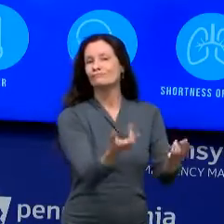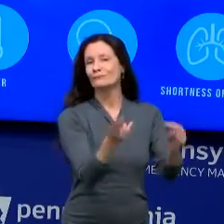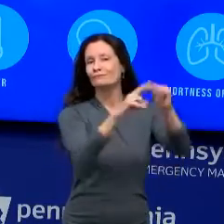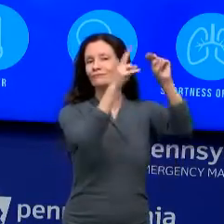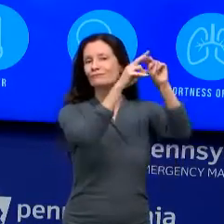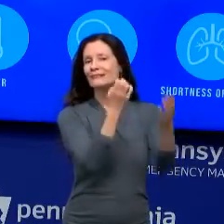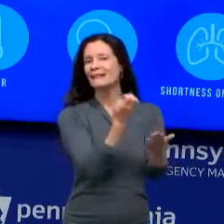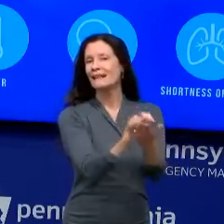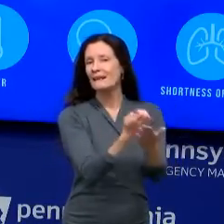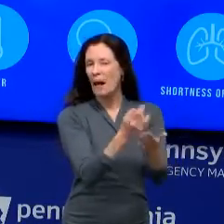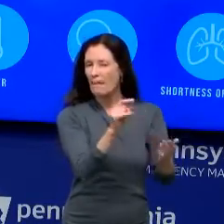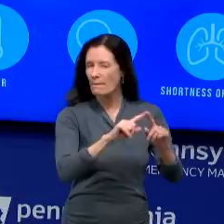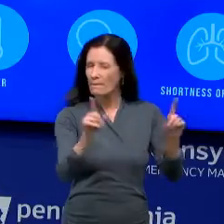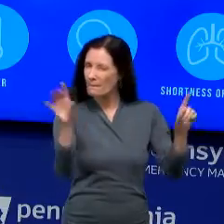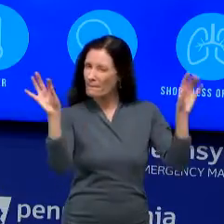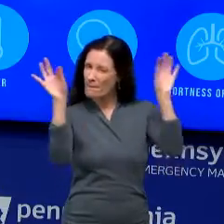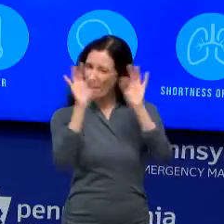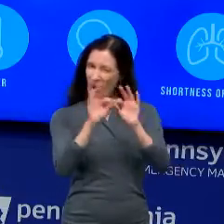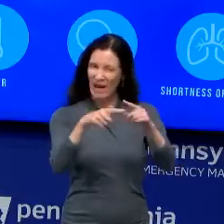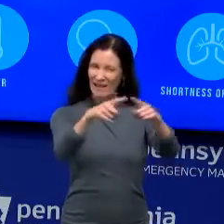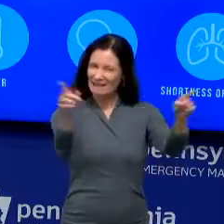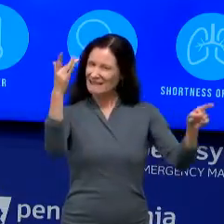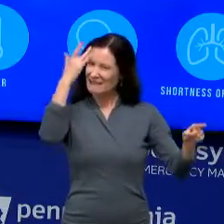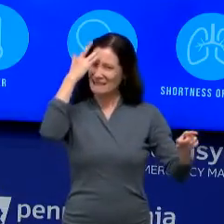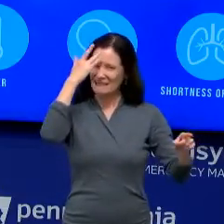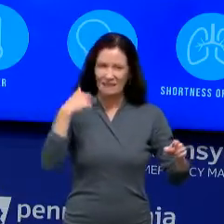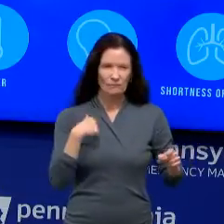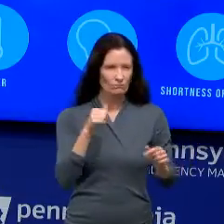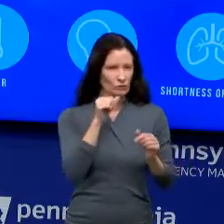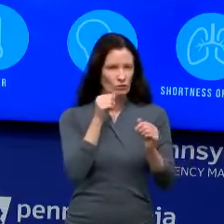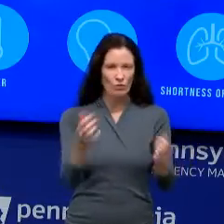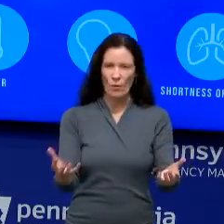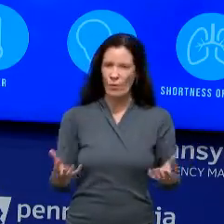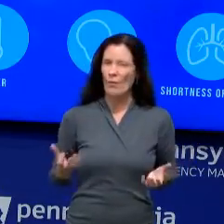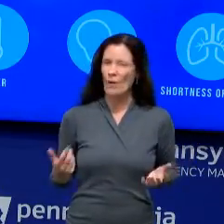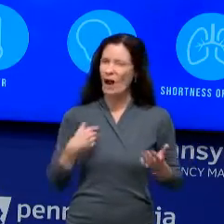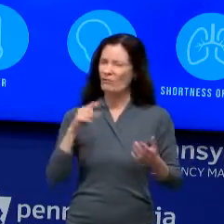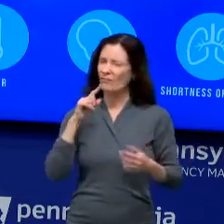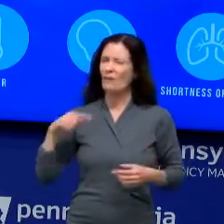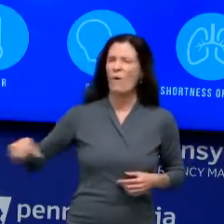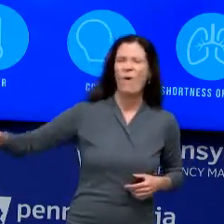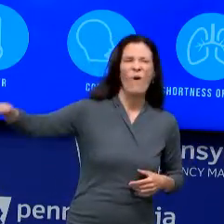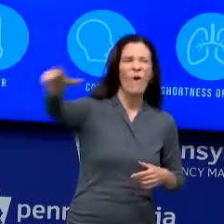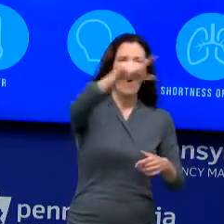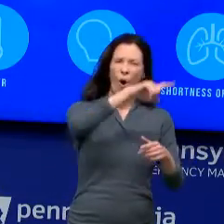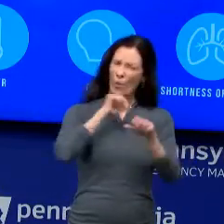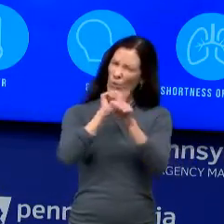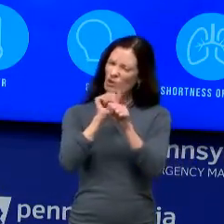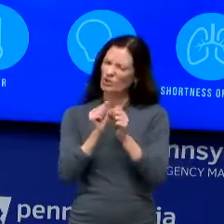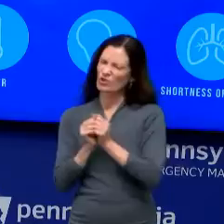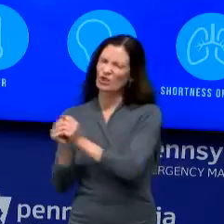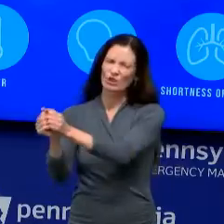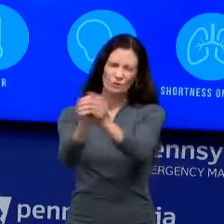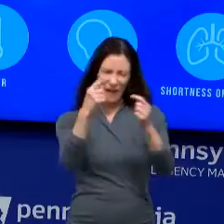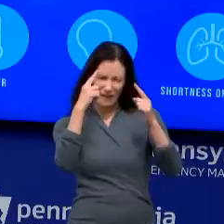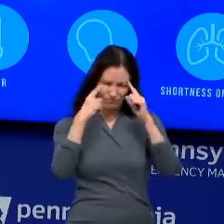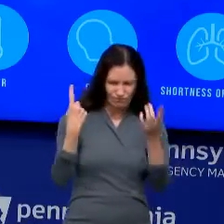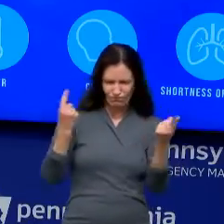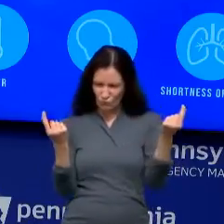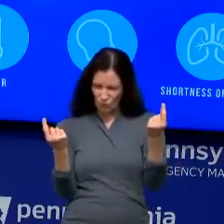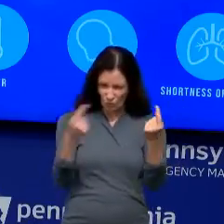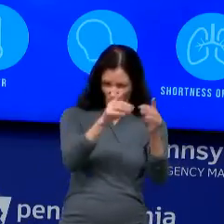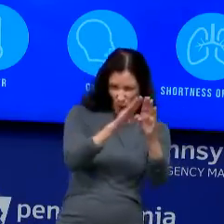a really great collaboration. Thank you, Secretary. That concludes our briefing today. There will be no briefing tomorrow